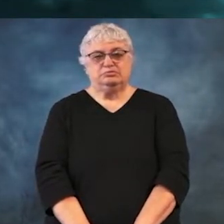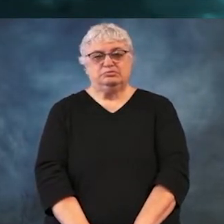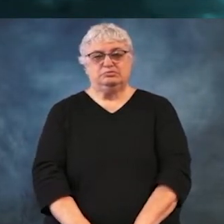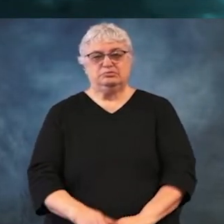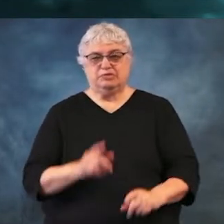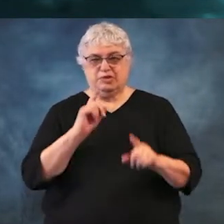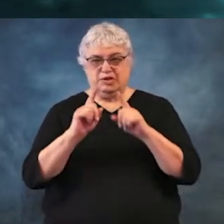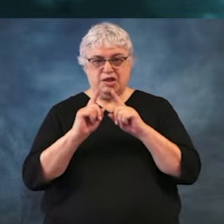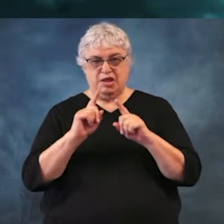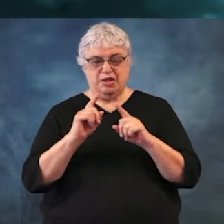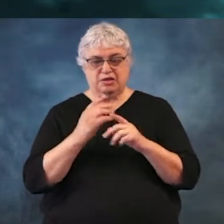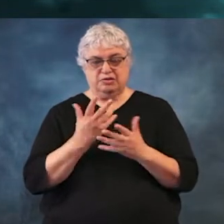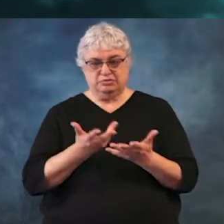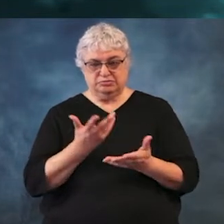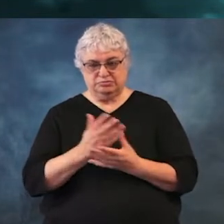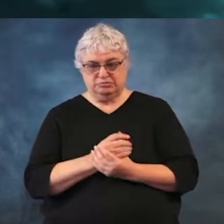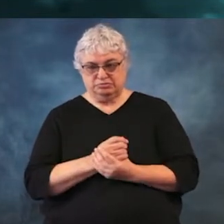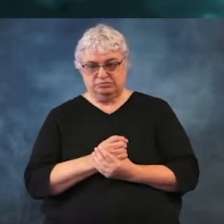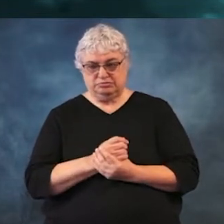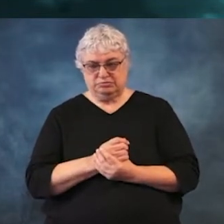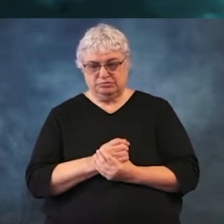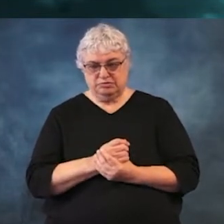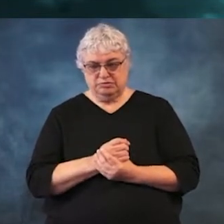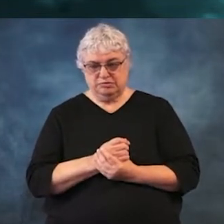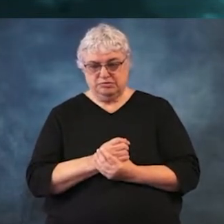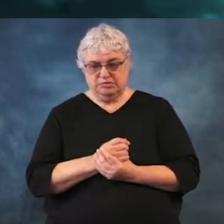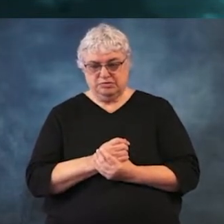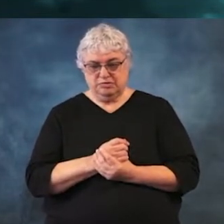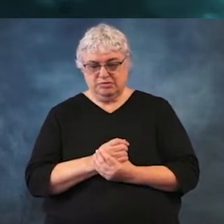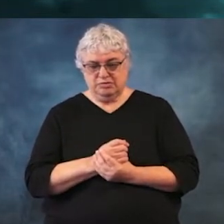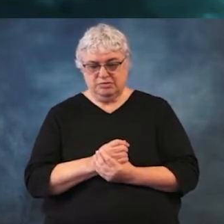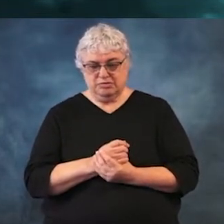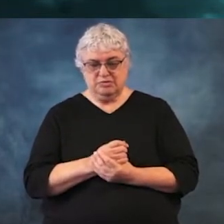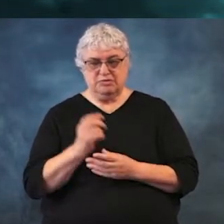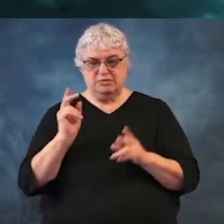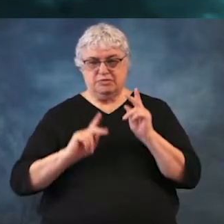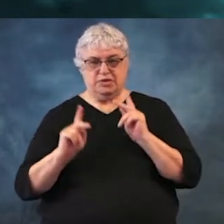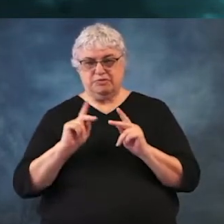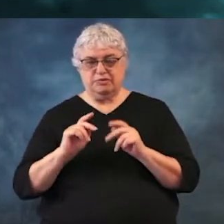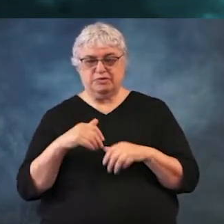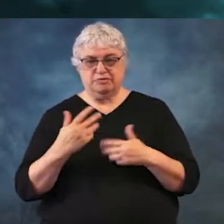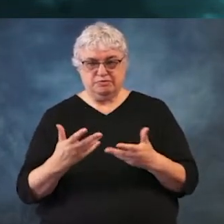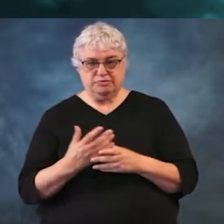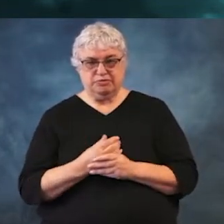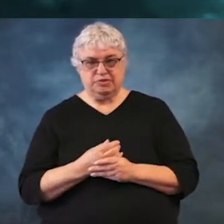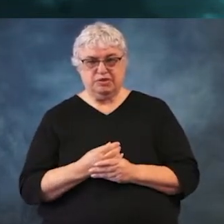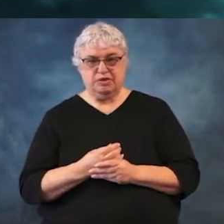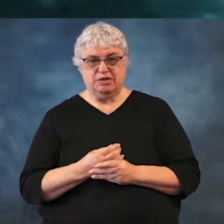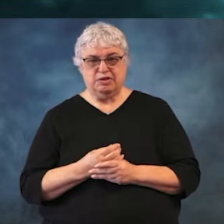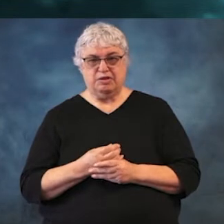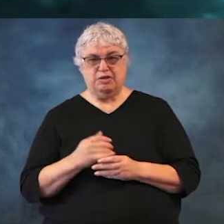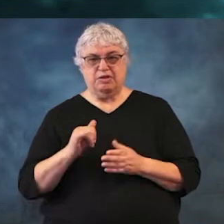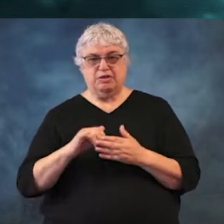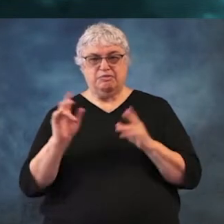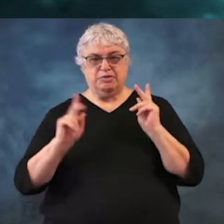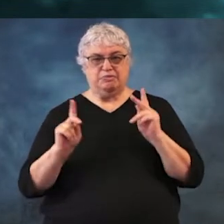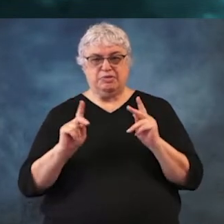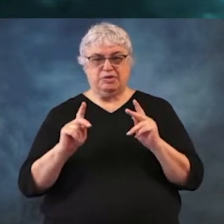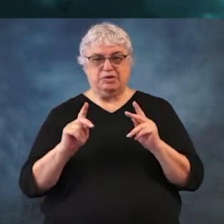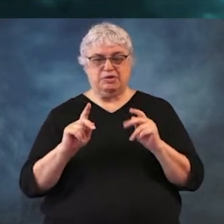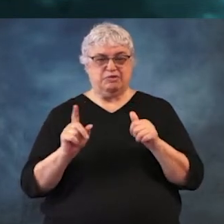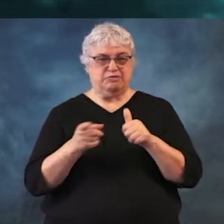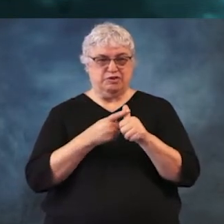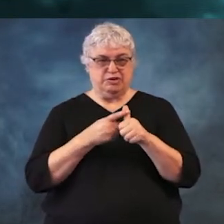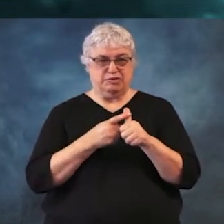when you're talking to people, the first people that's online, I